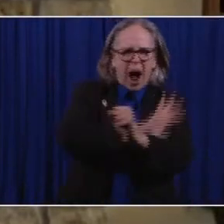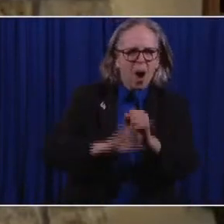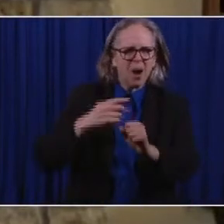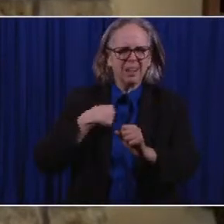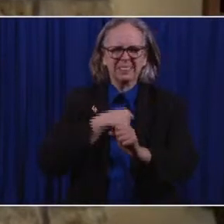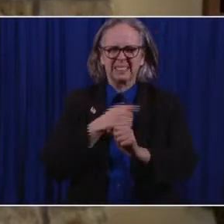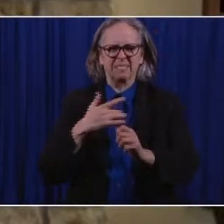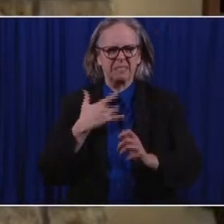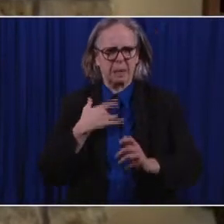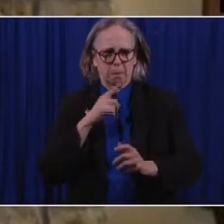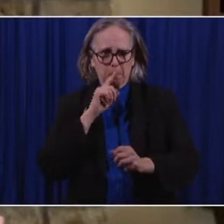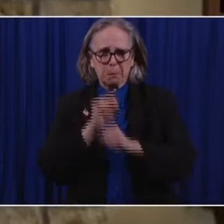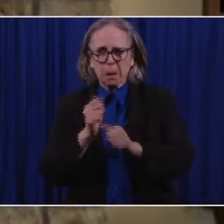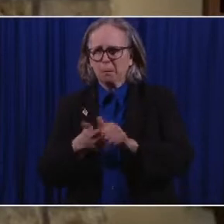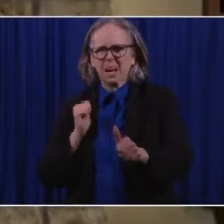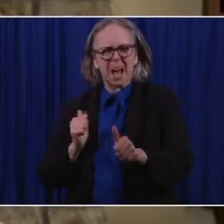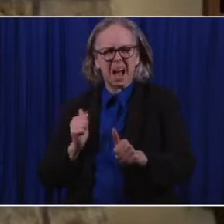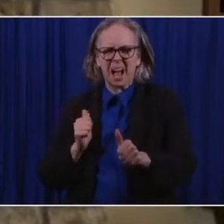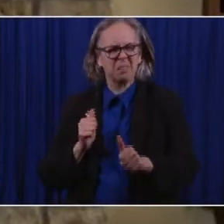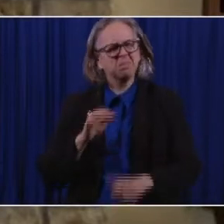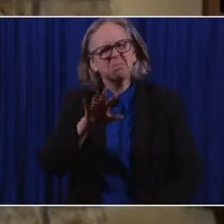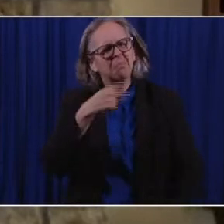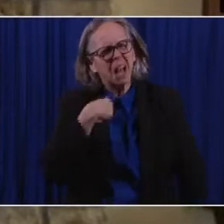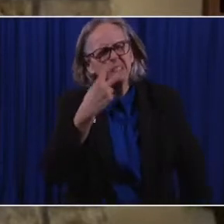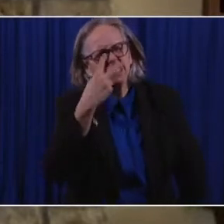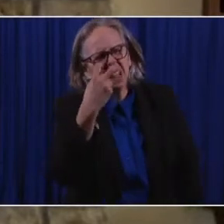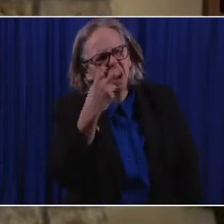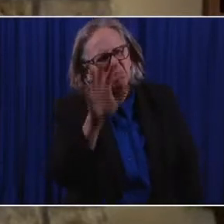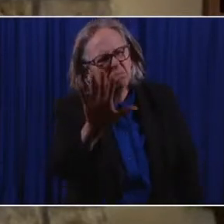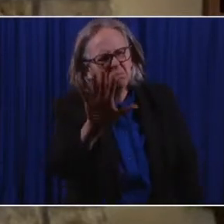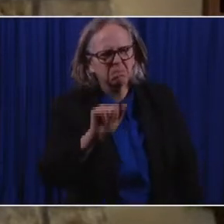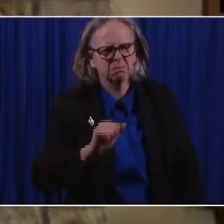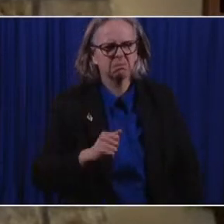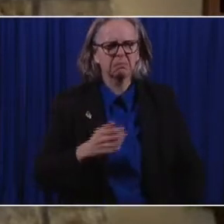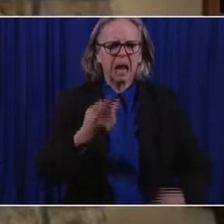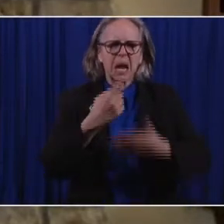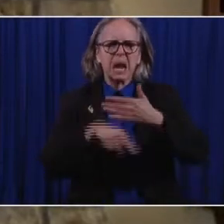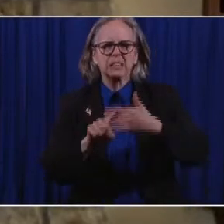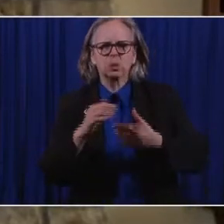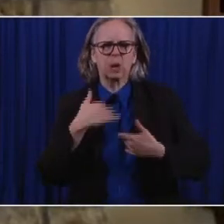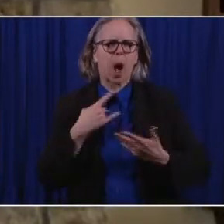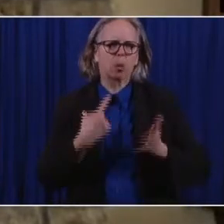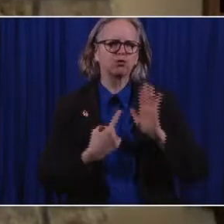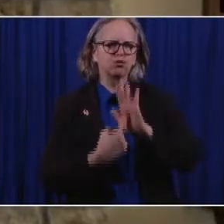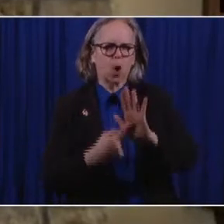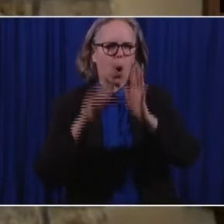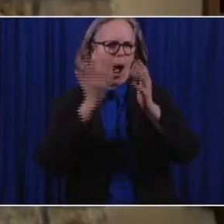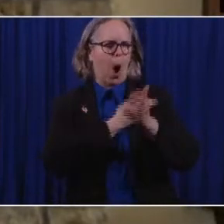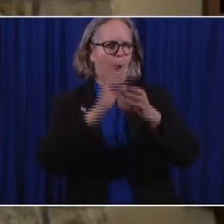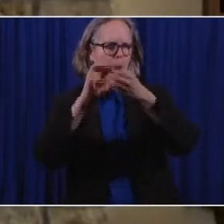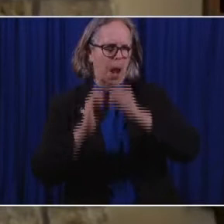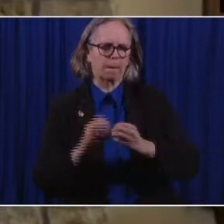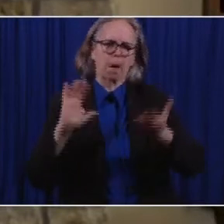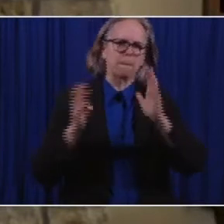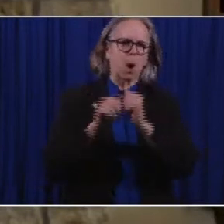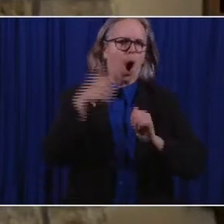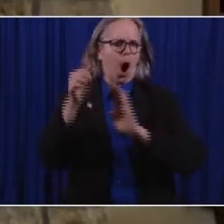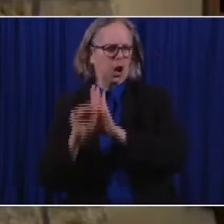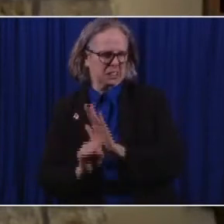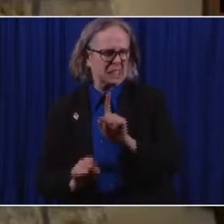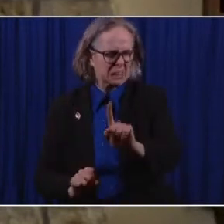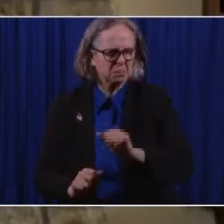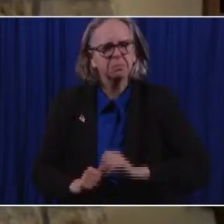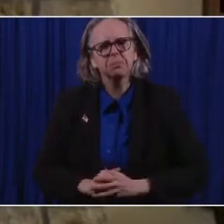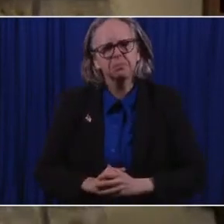and you can look where we are on percentage and all kinds of different things. We look at that all the time. My understanding is, you know, we're 7th